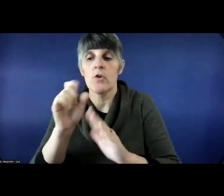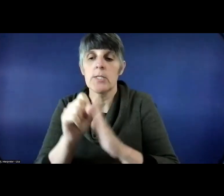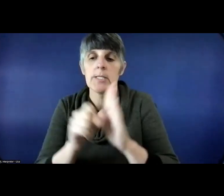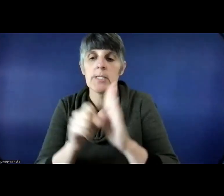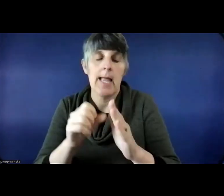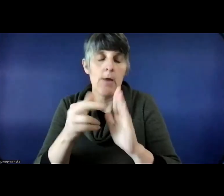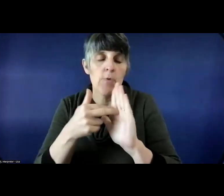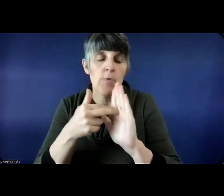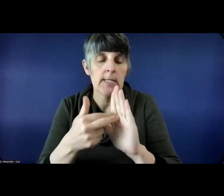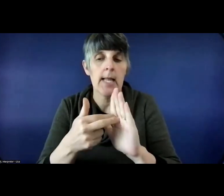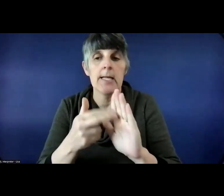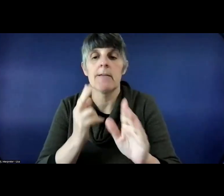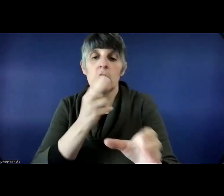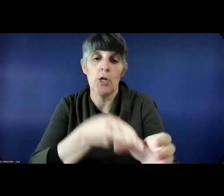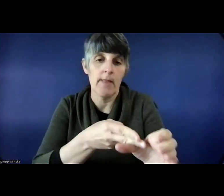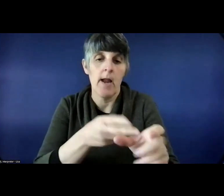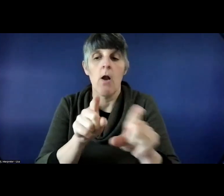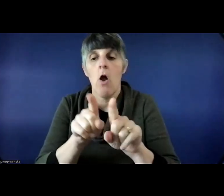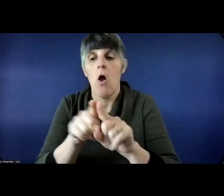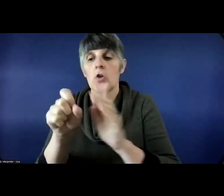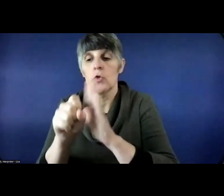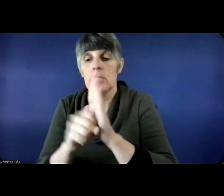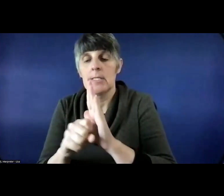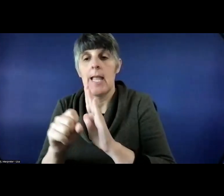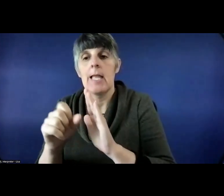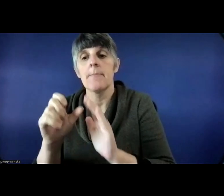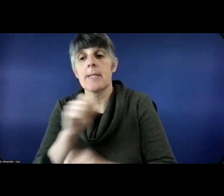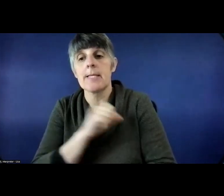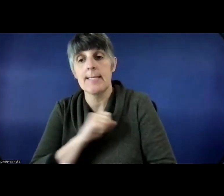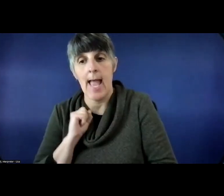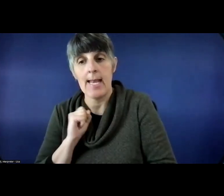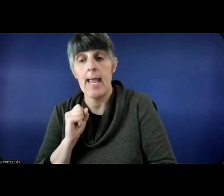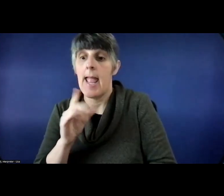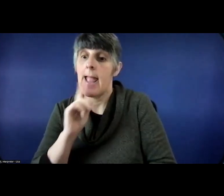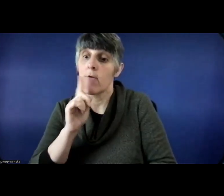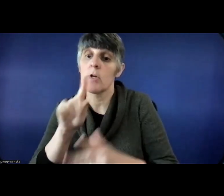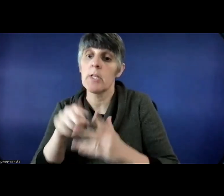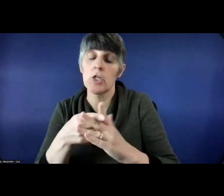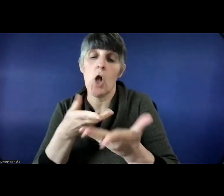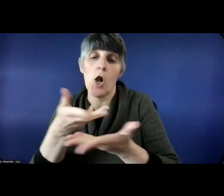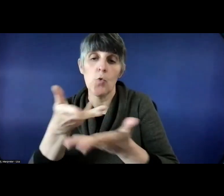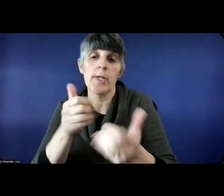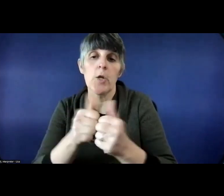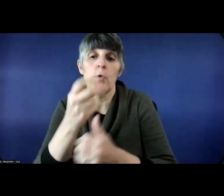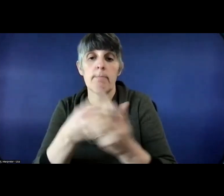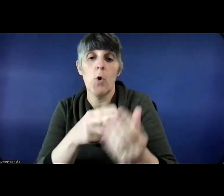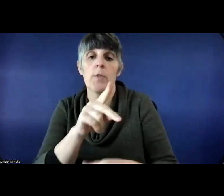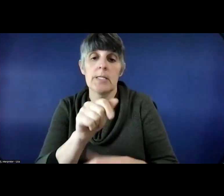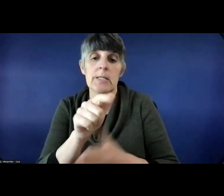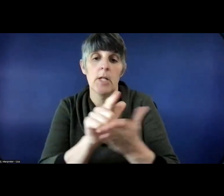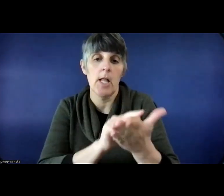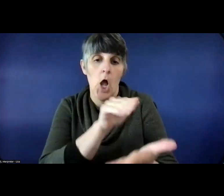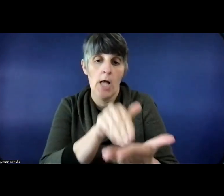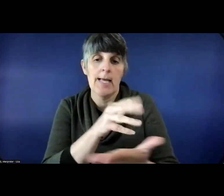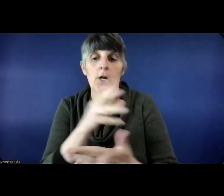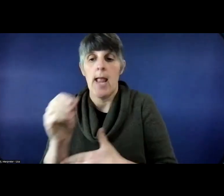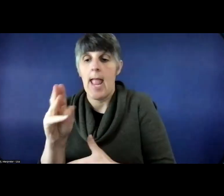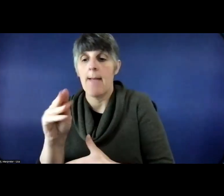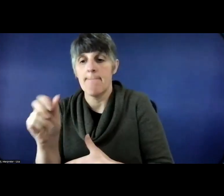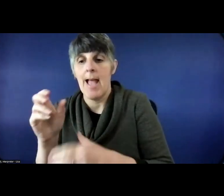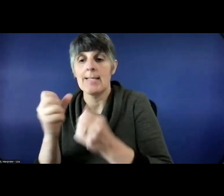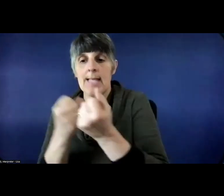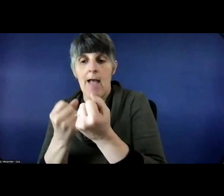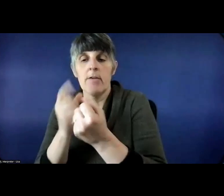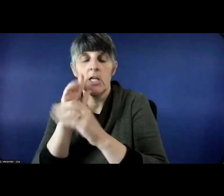representative, served there, also served in our state Senate, and really started working with both the Disability Law Center and Mass Advocates